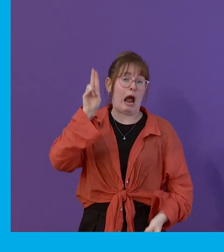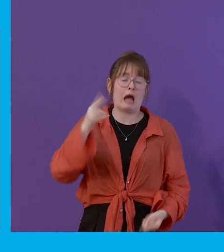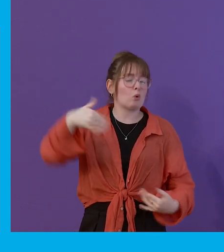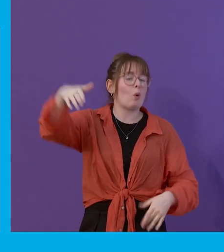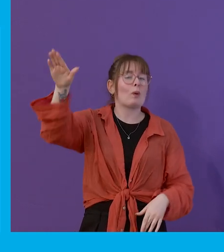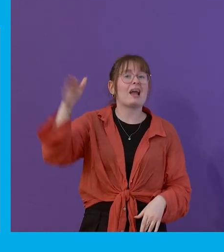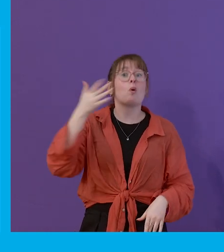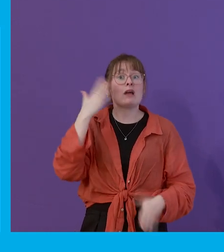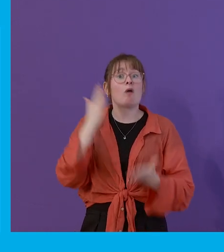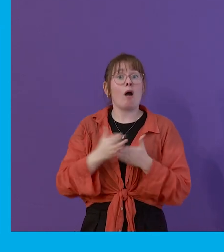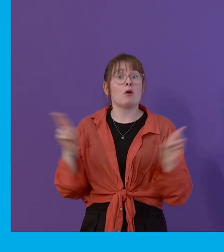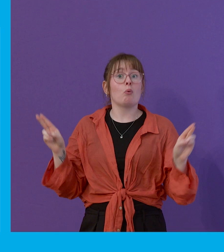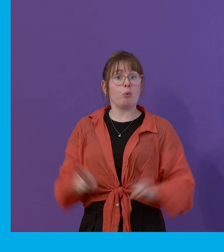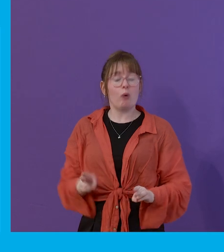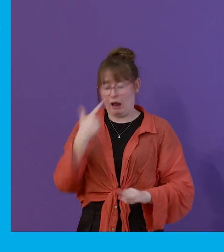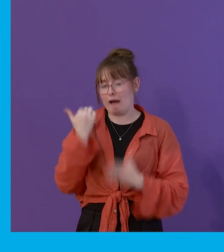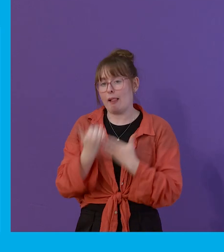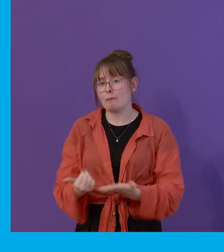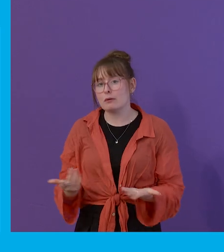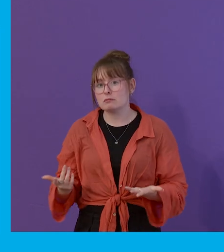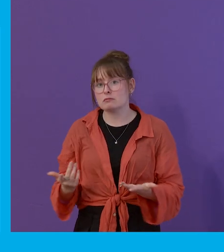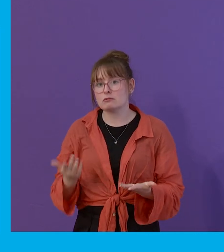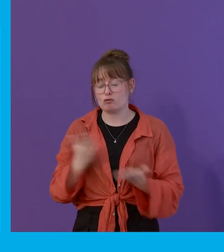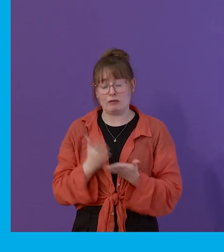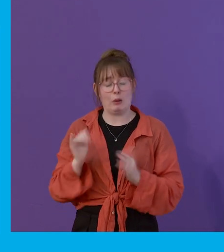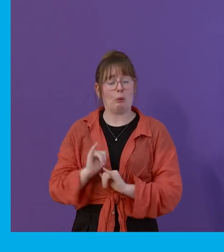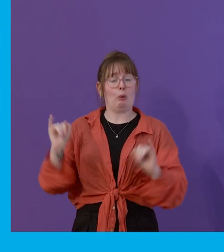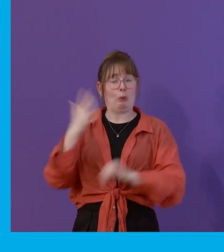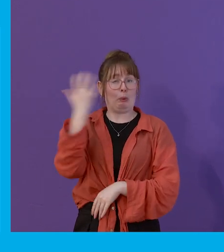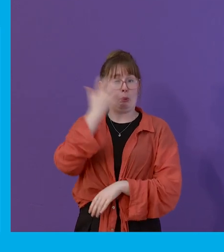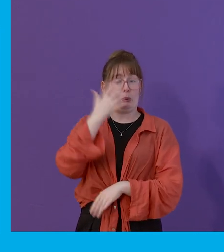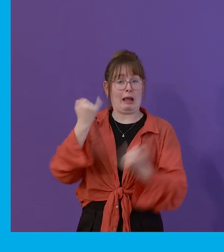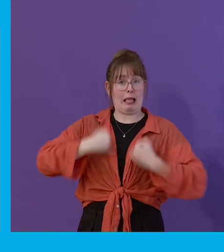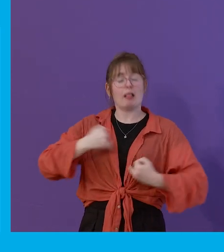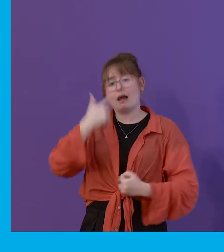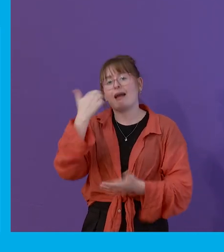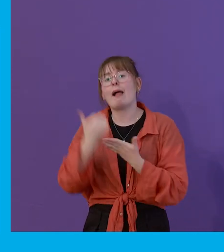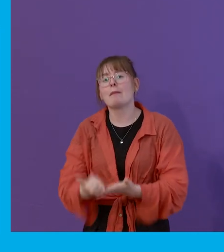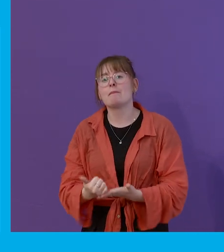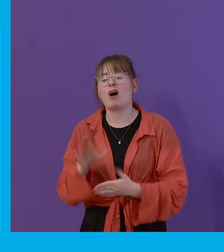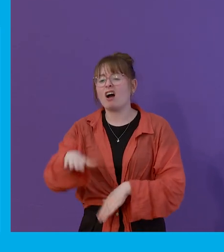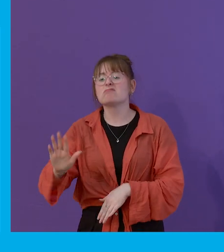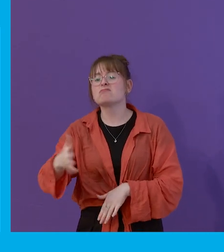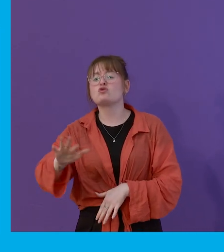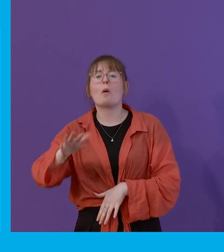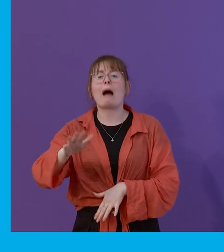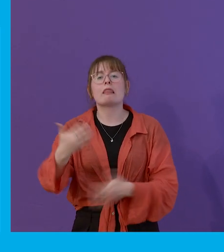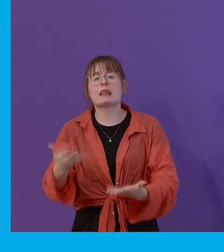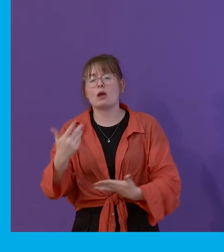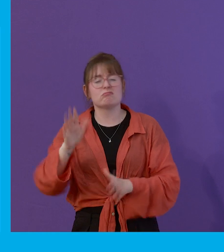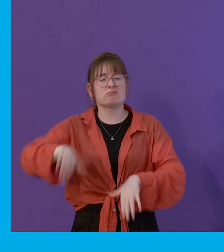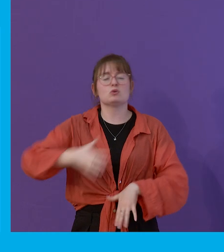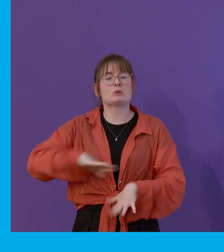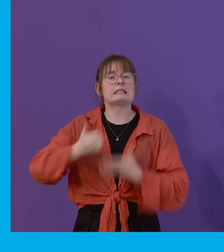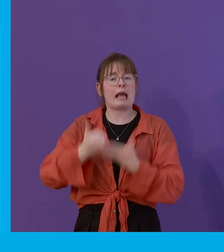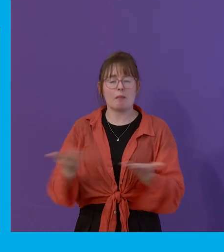you get to a certain BMI, then I can help you when you're really much more seriously ill and it'll cost a lot more. So, you know, it's